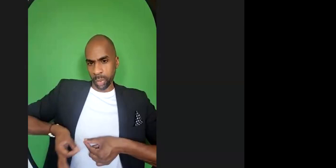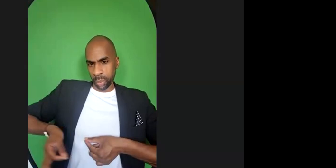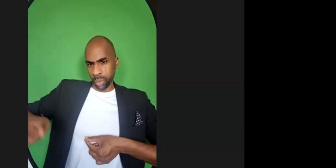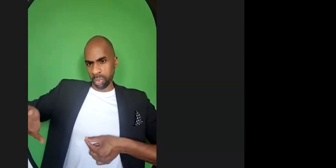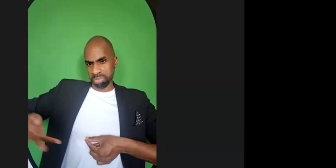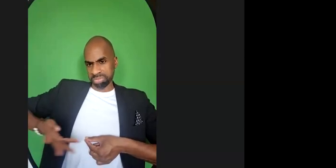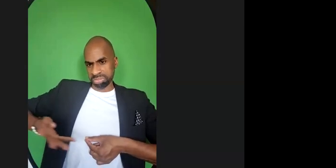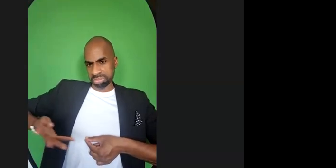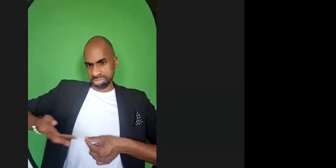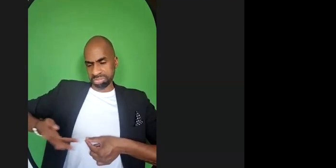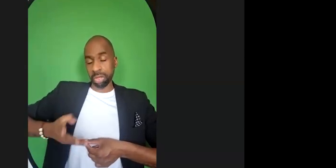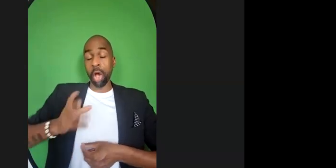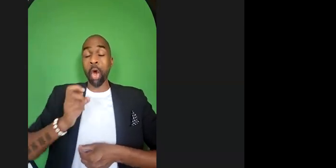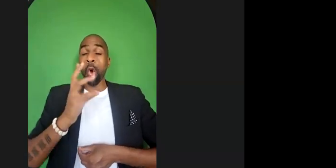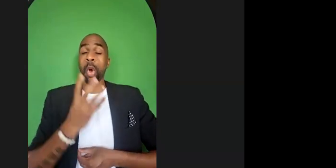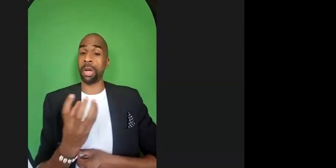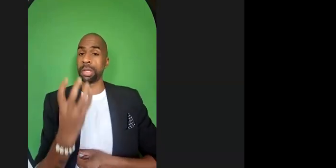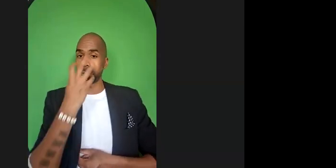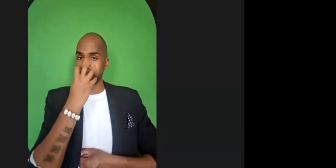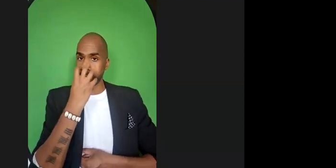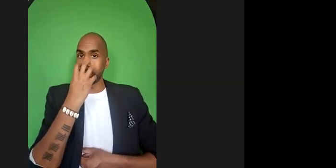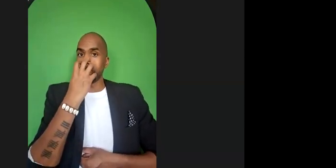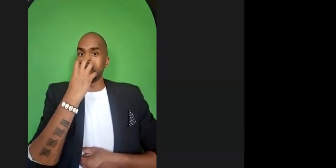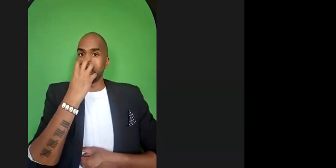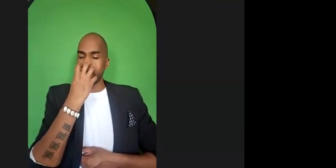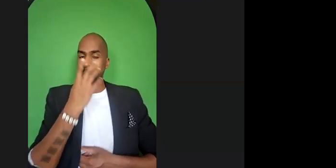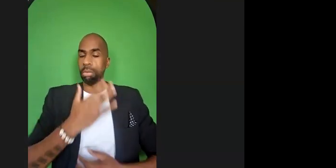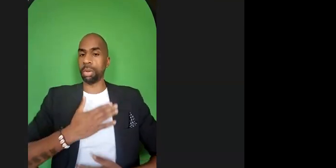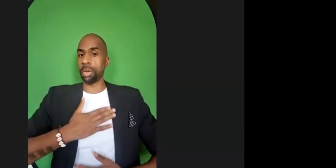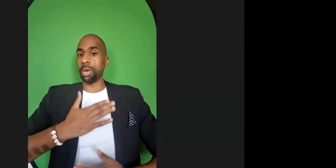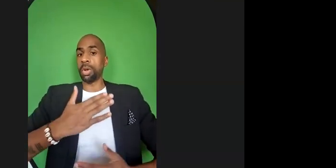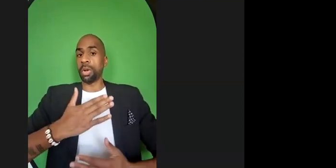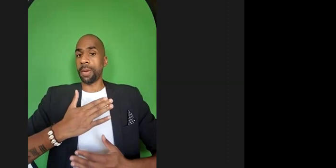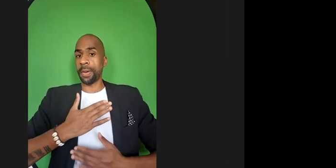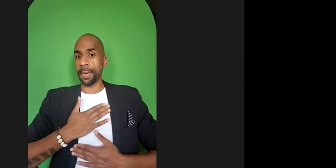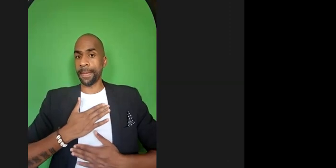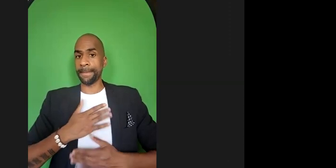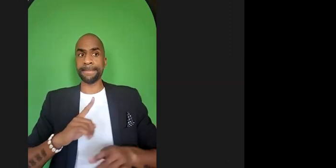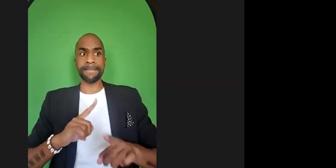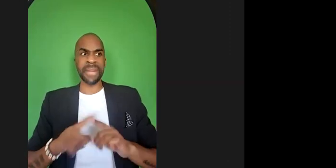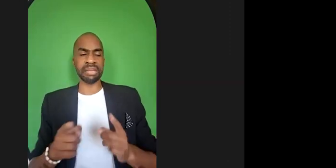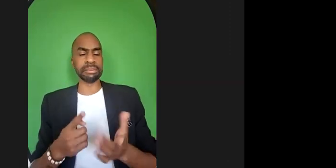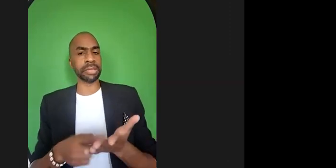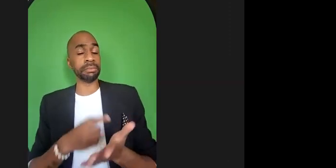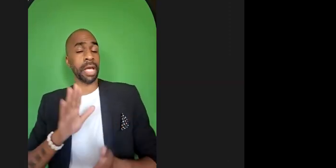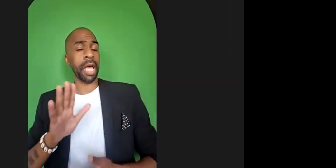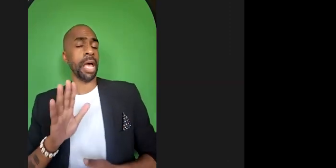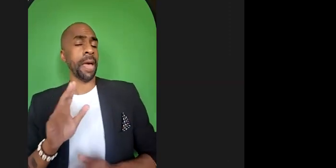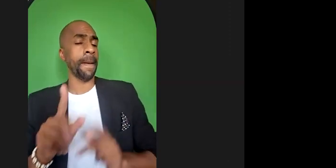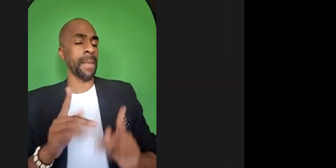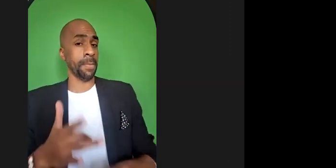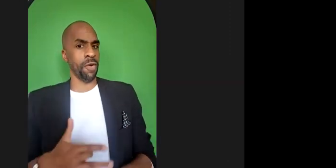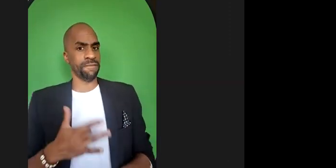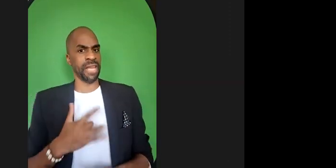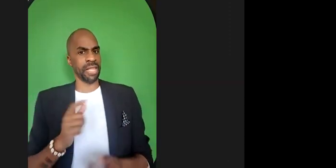support. But as you mentioned, Corey, sometimes people's feelings about specific interventions